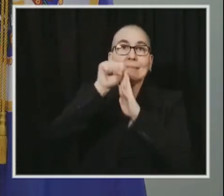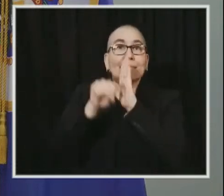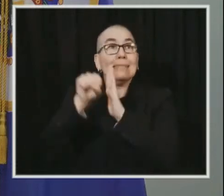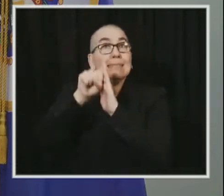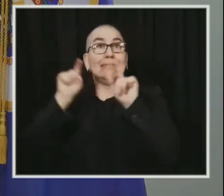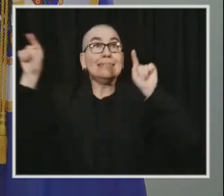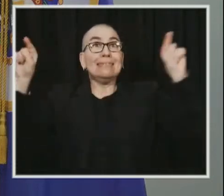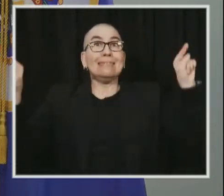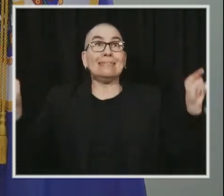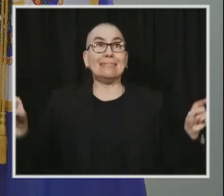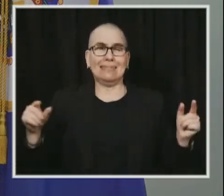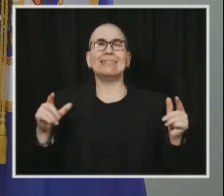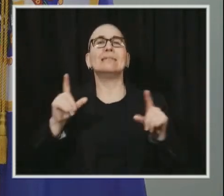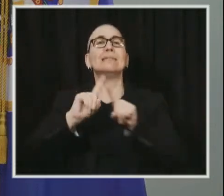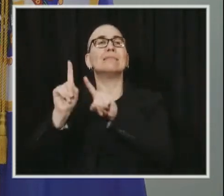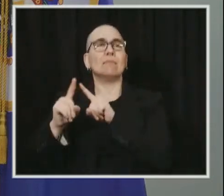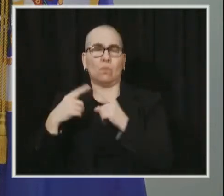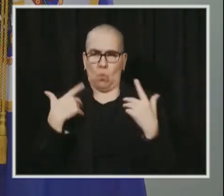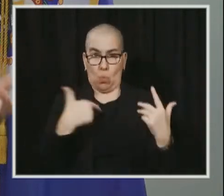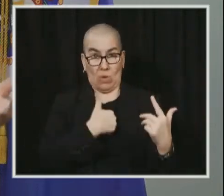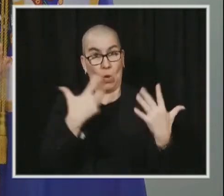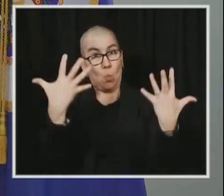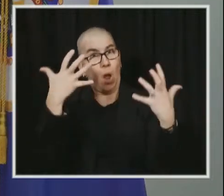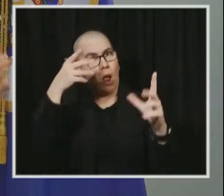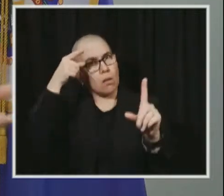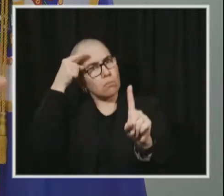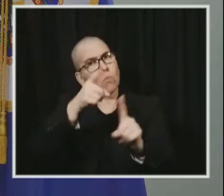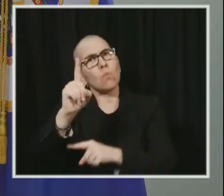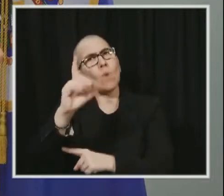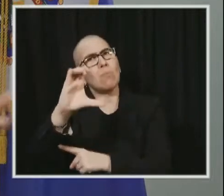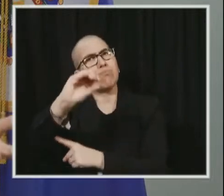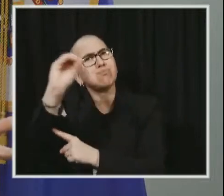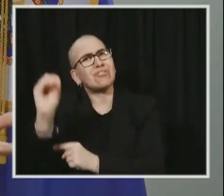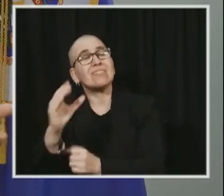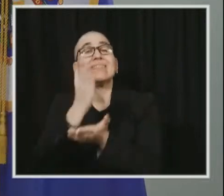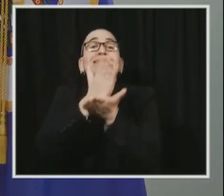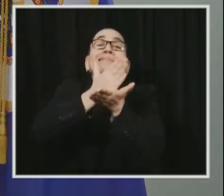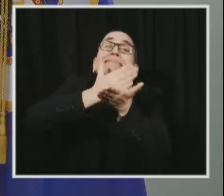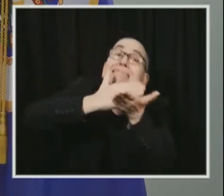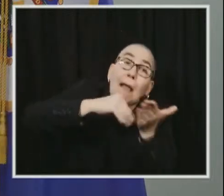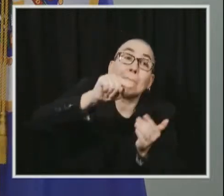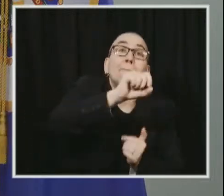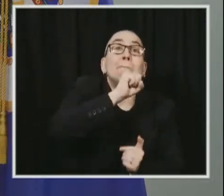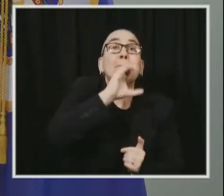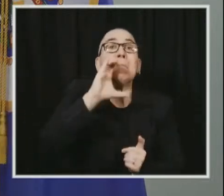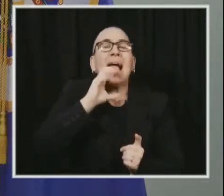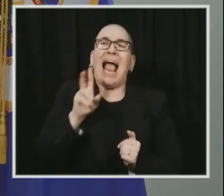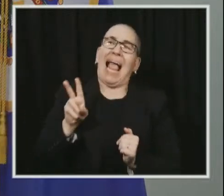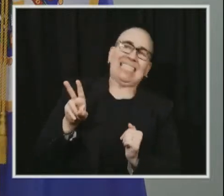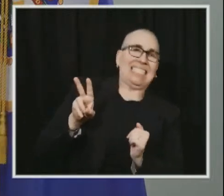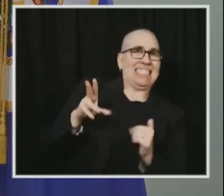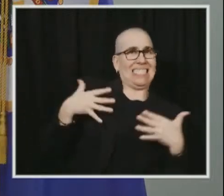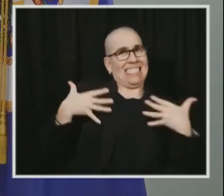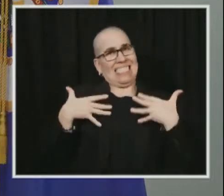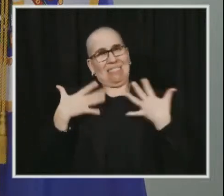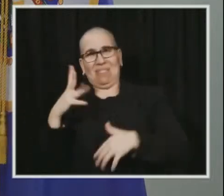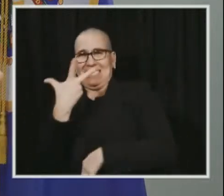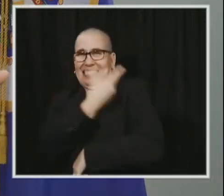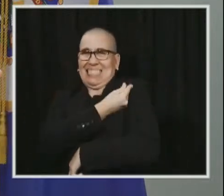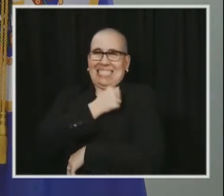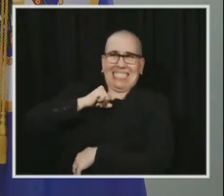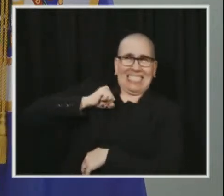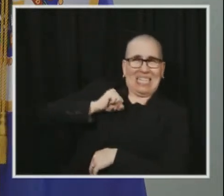the vaccine. There's some hesitancy for some people. Some people are not quite certain if the vaccine is safe yet. Some people are going to wait and see what happens.